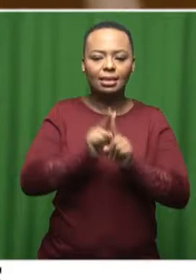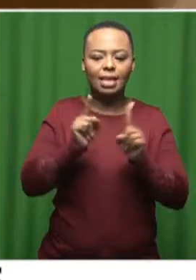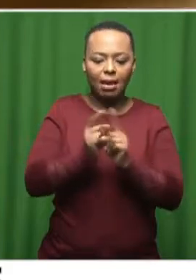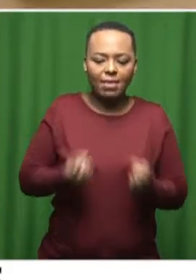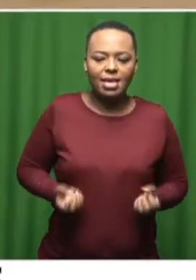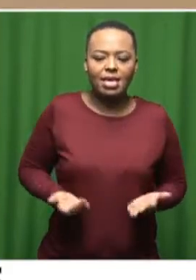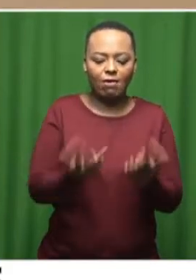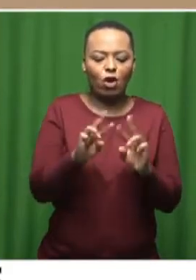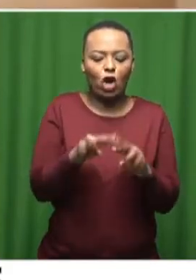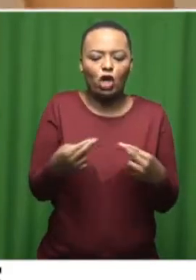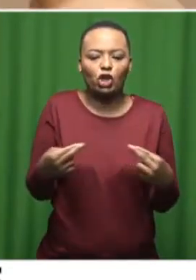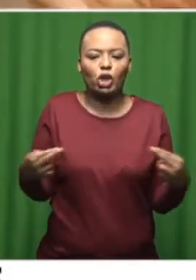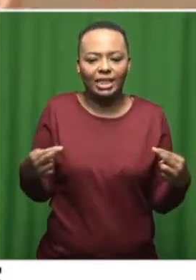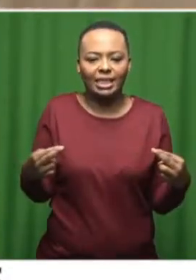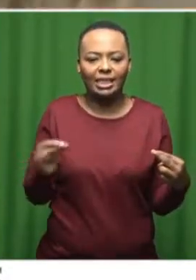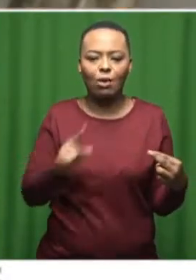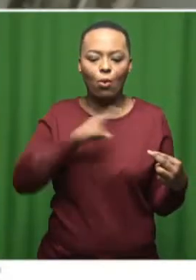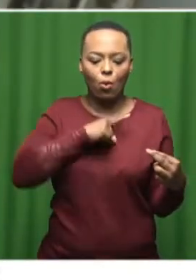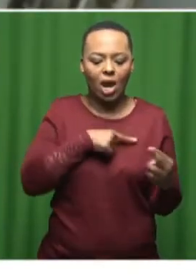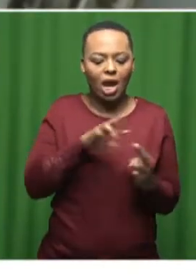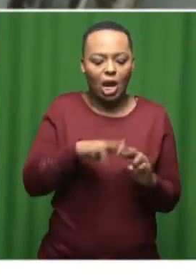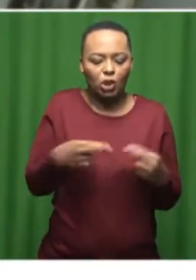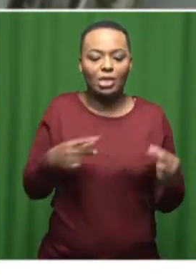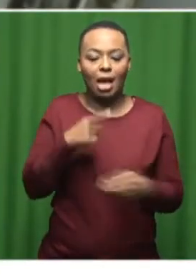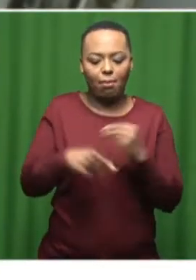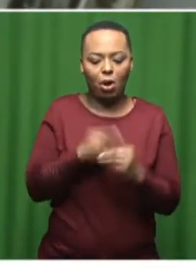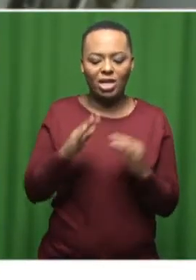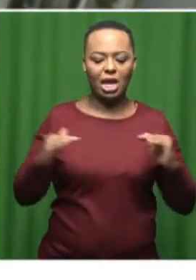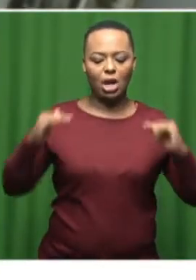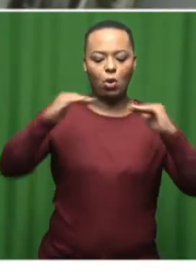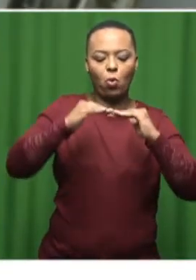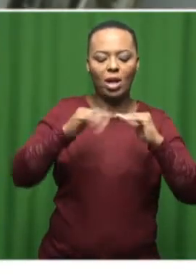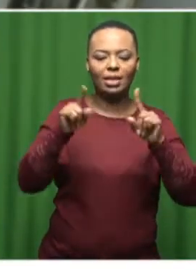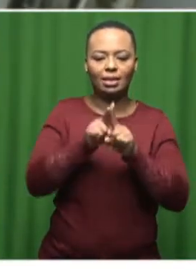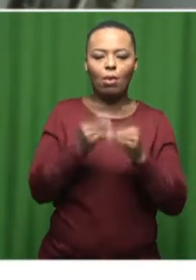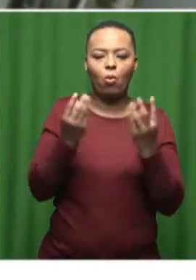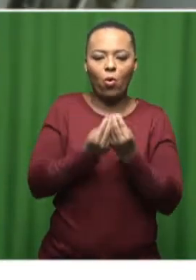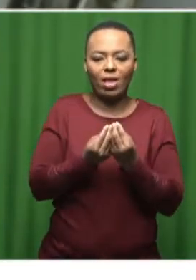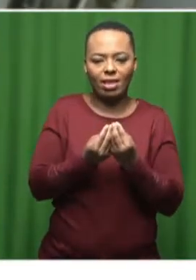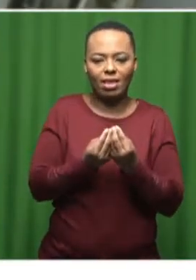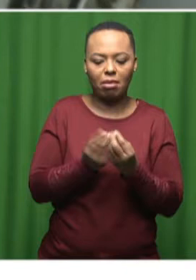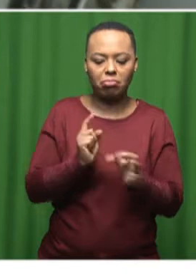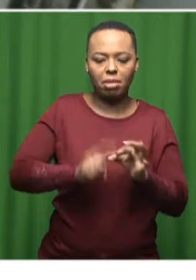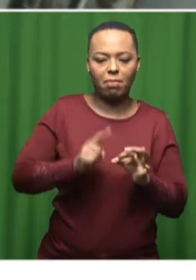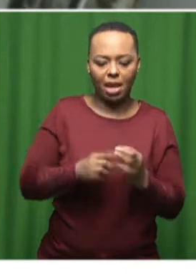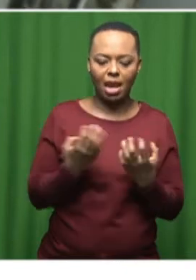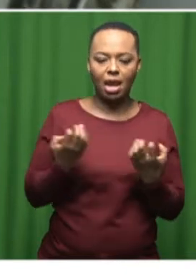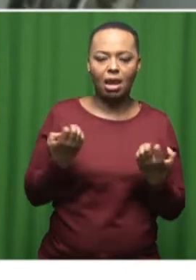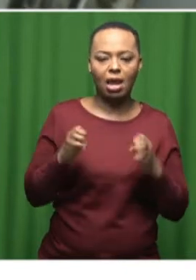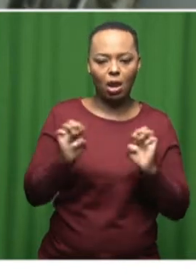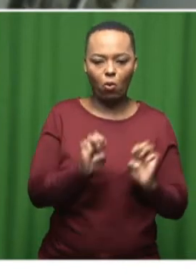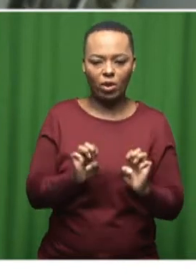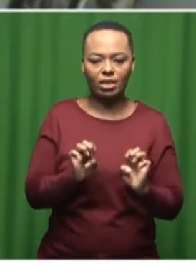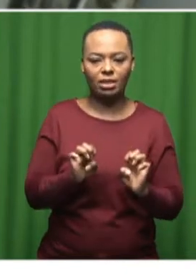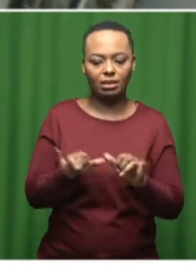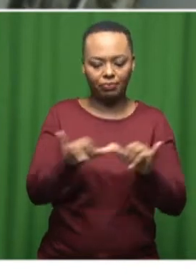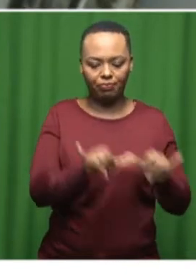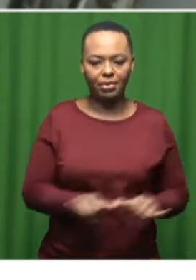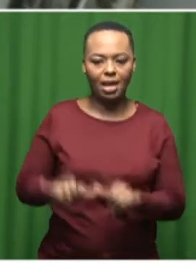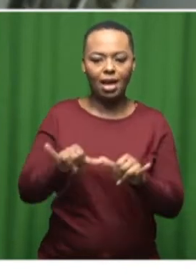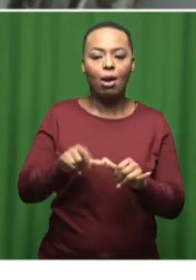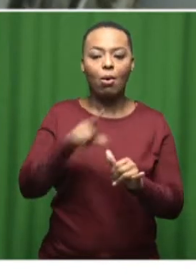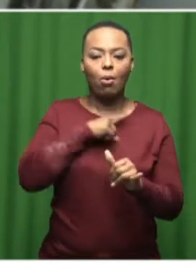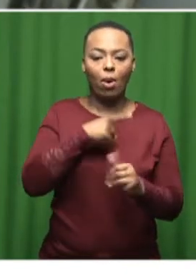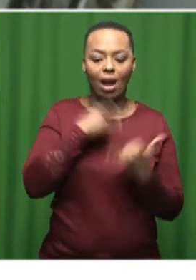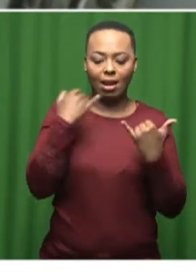the resources, because it's about equality but also with equity, important, if you give that resources